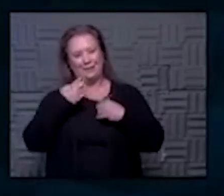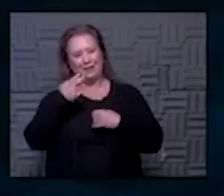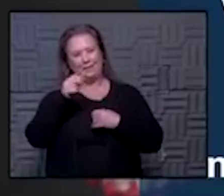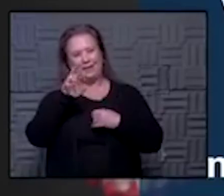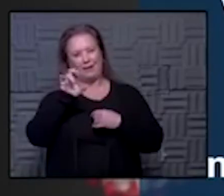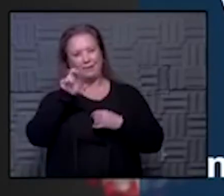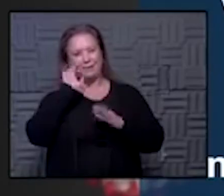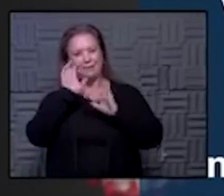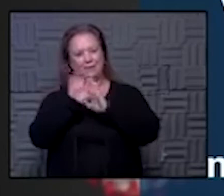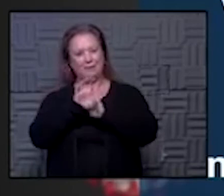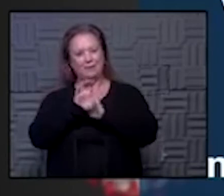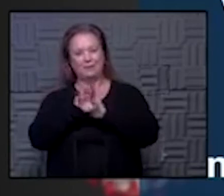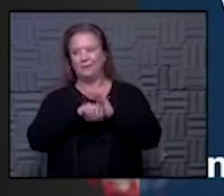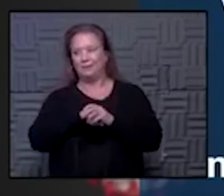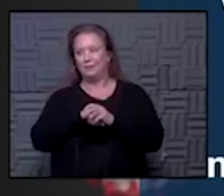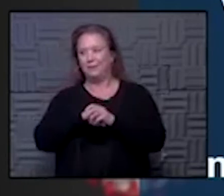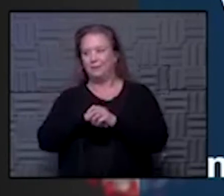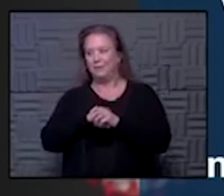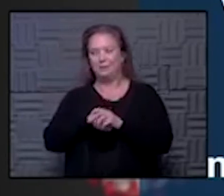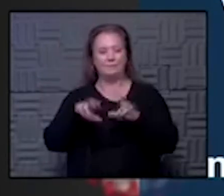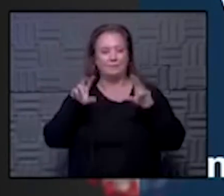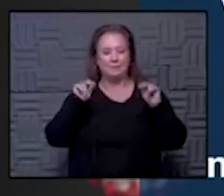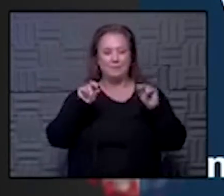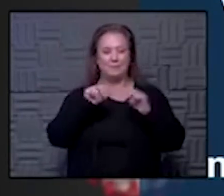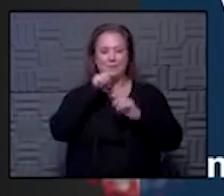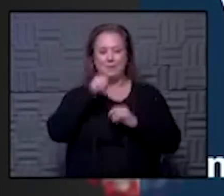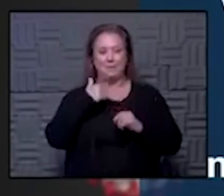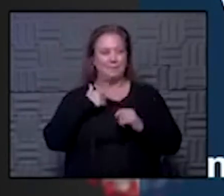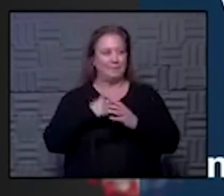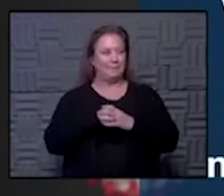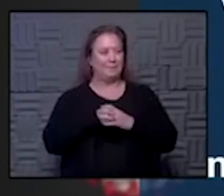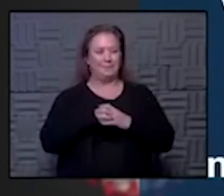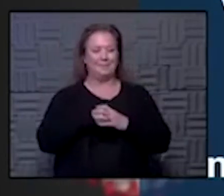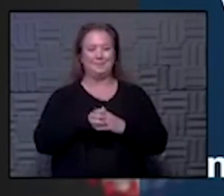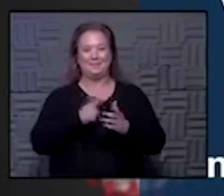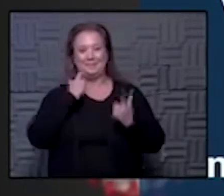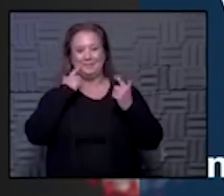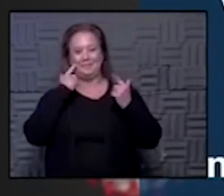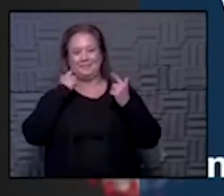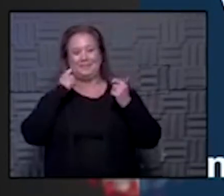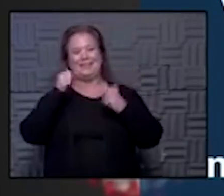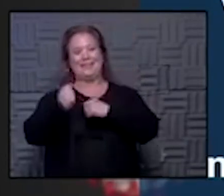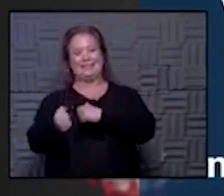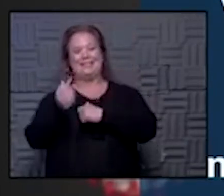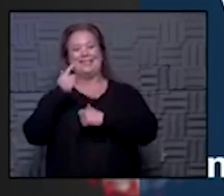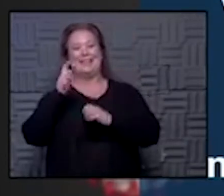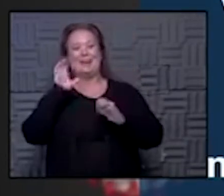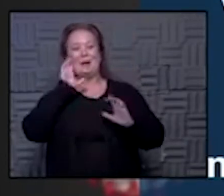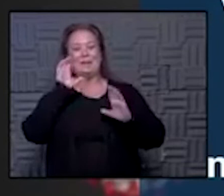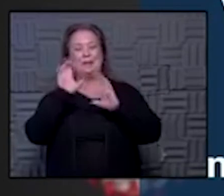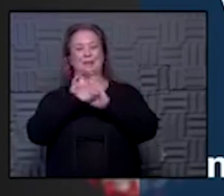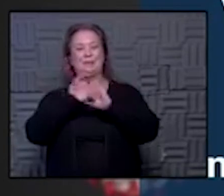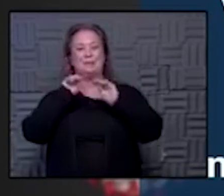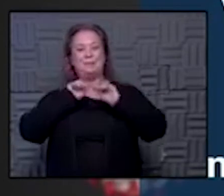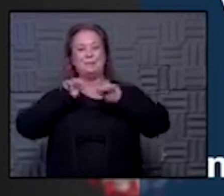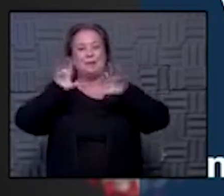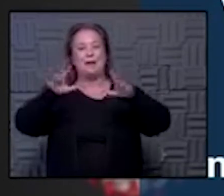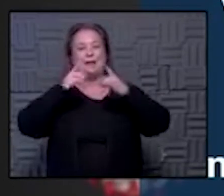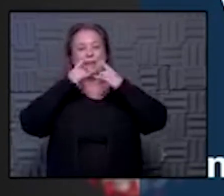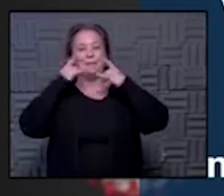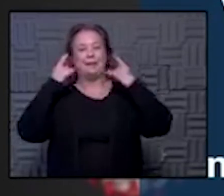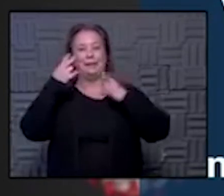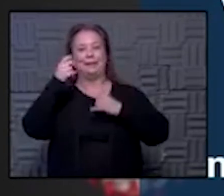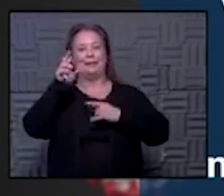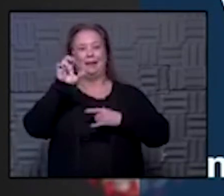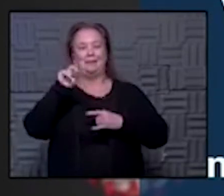Harrison? We do? No. All right. So send us your breath cloud videos and mask videos. Harrison